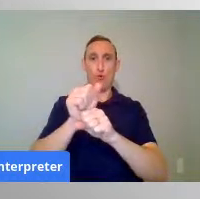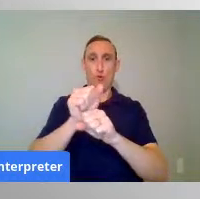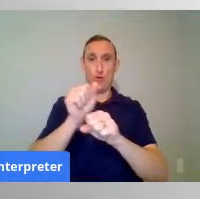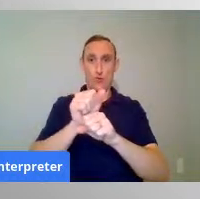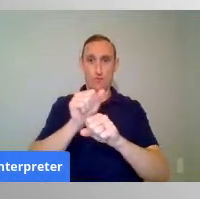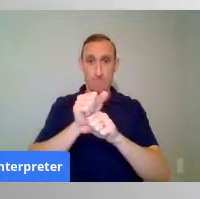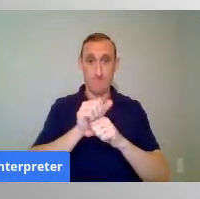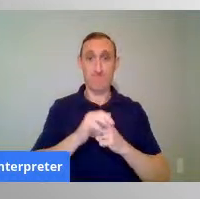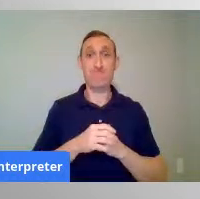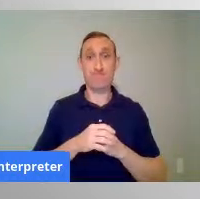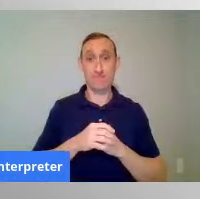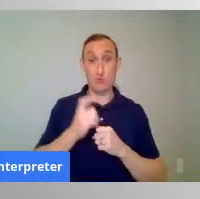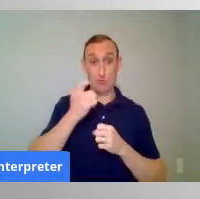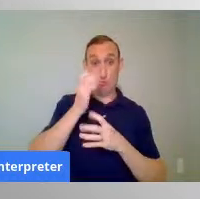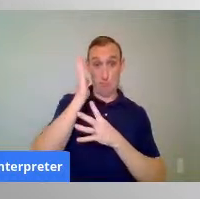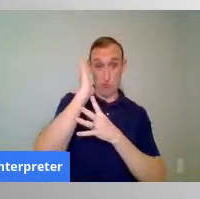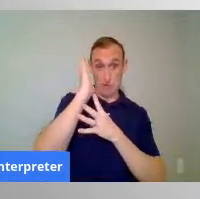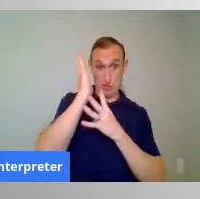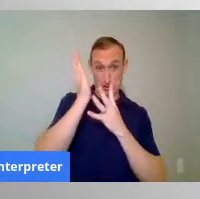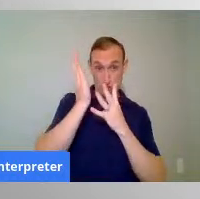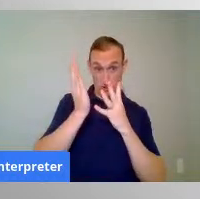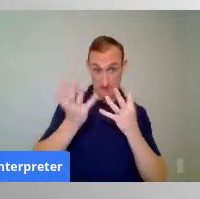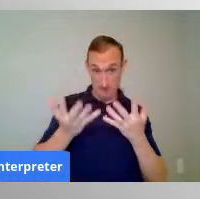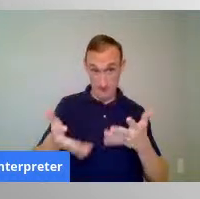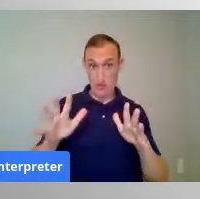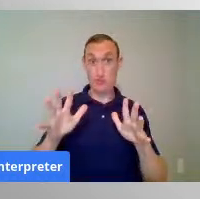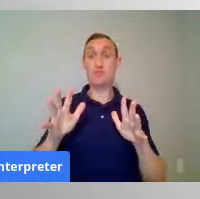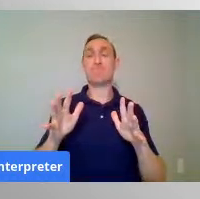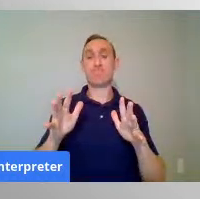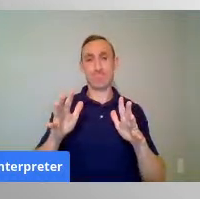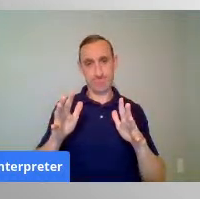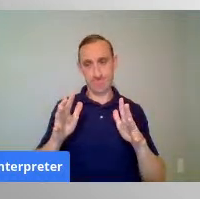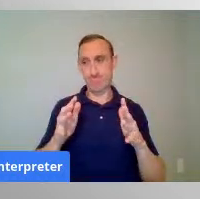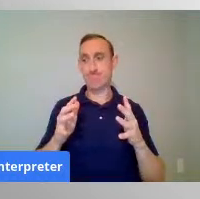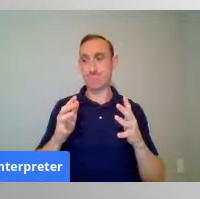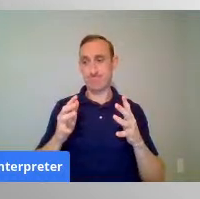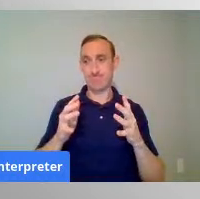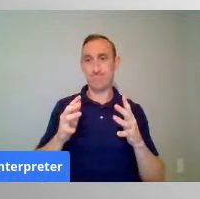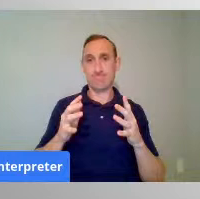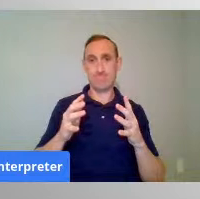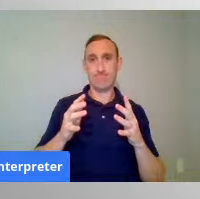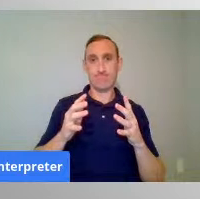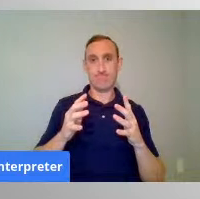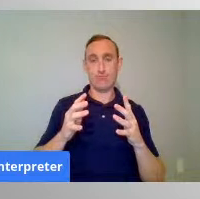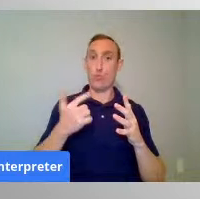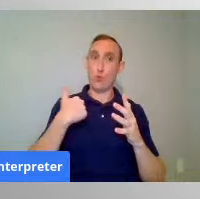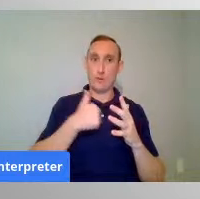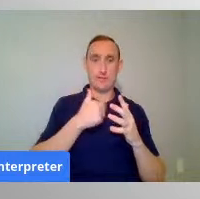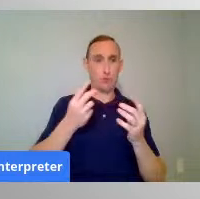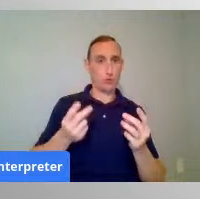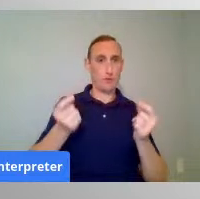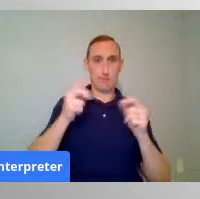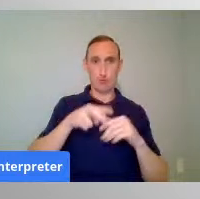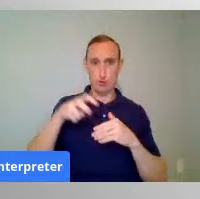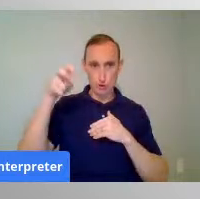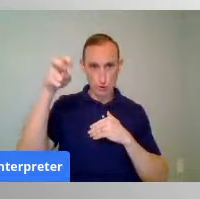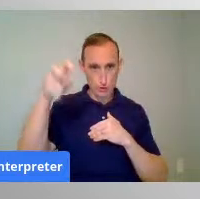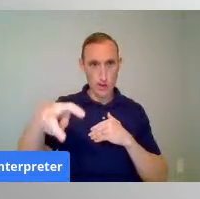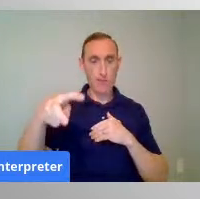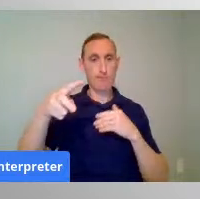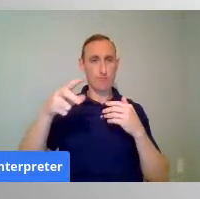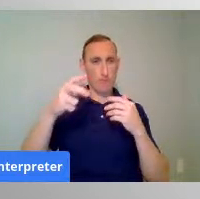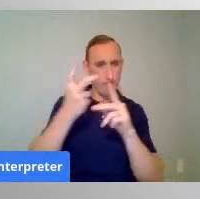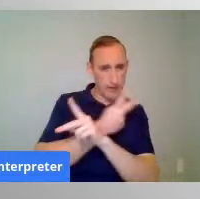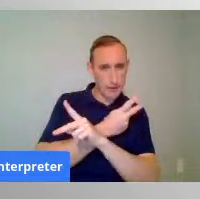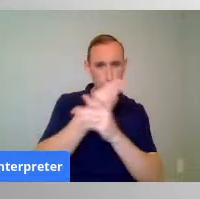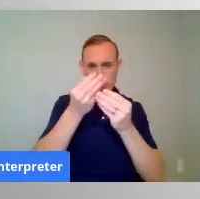After hearing those 4 presentations, I do want to just kind of state that it's very easy sometimes to want to jump straight to the solution. I know there are some colleagues on the call